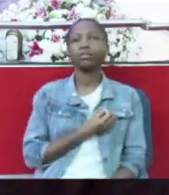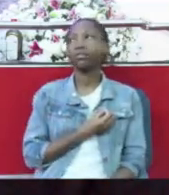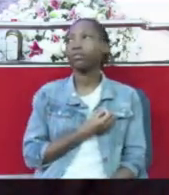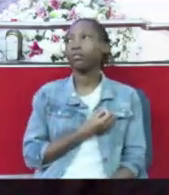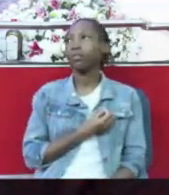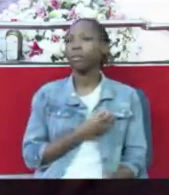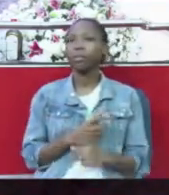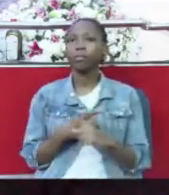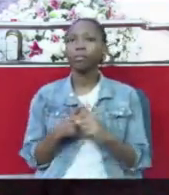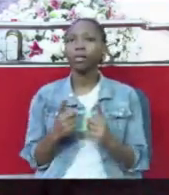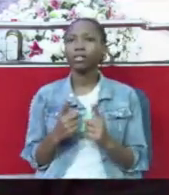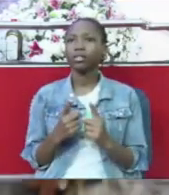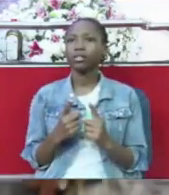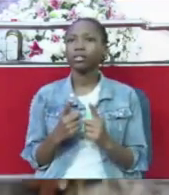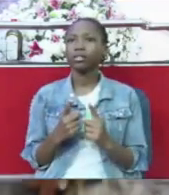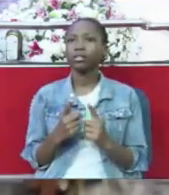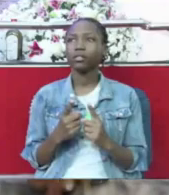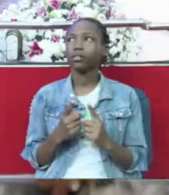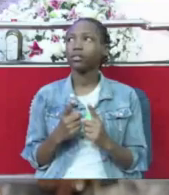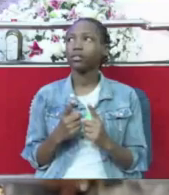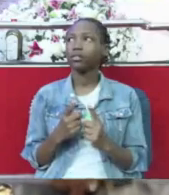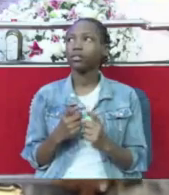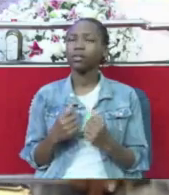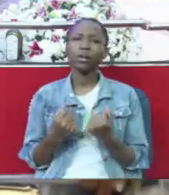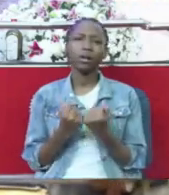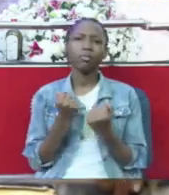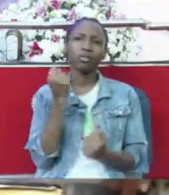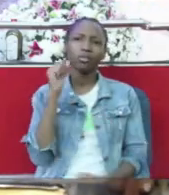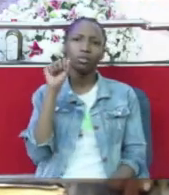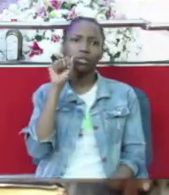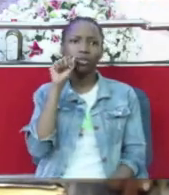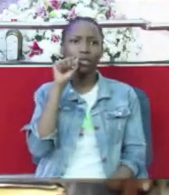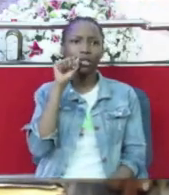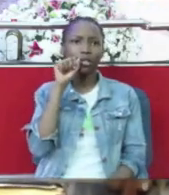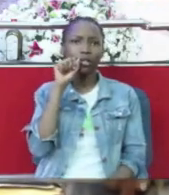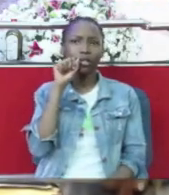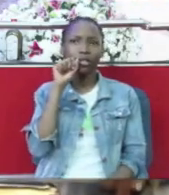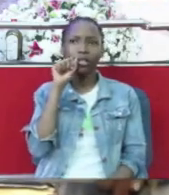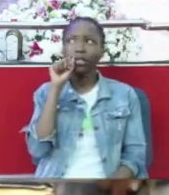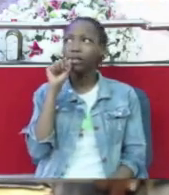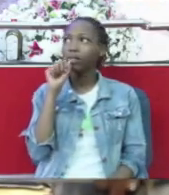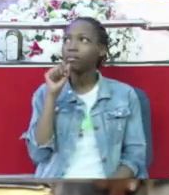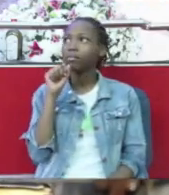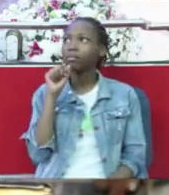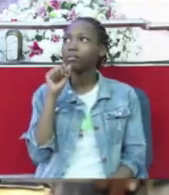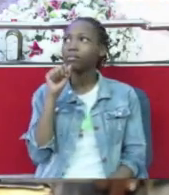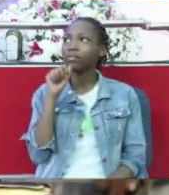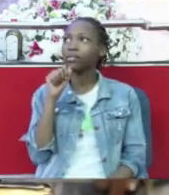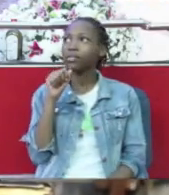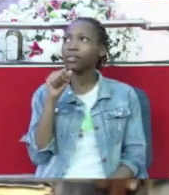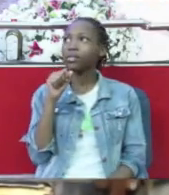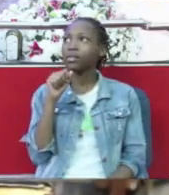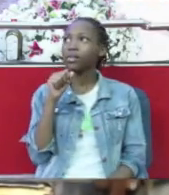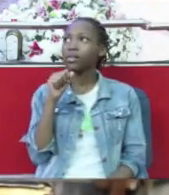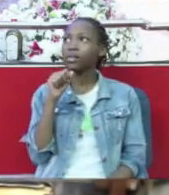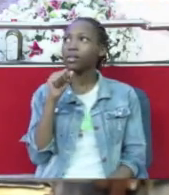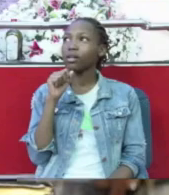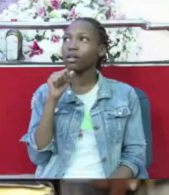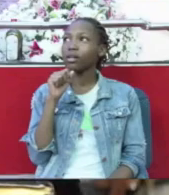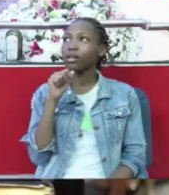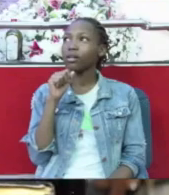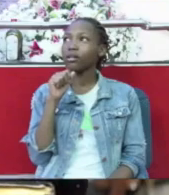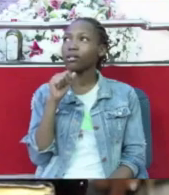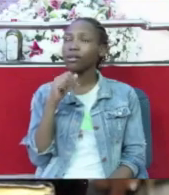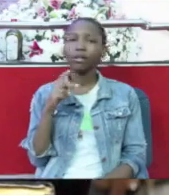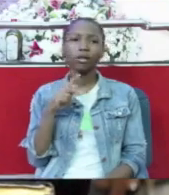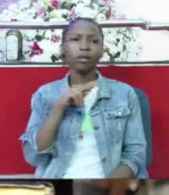But you know what happened to Joshua and Caleb, eh? Nini kilifanyika Joshua na Caleb? What does that mean for us? If these people we